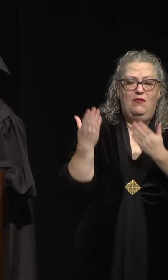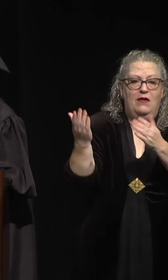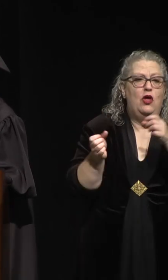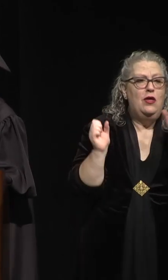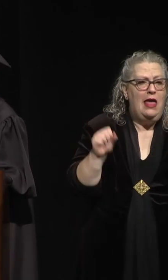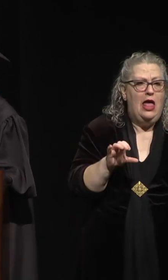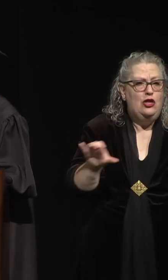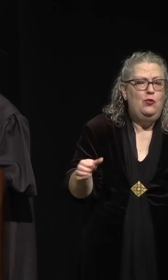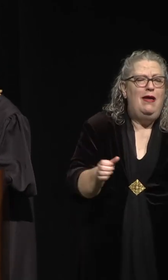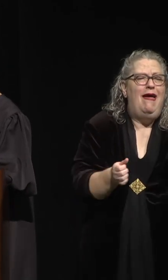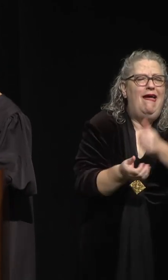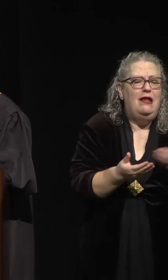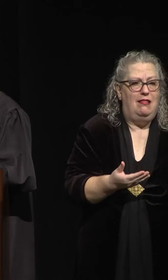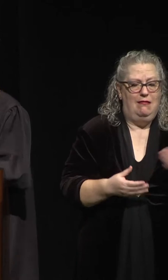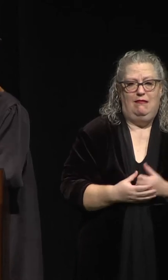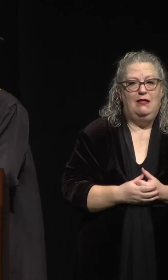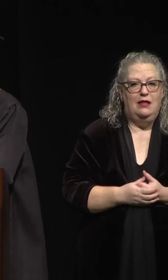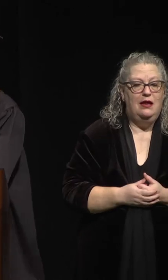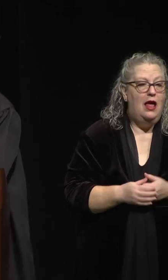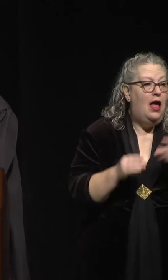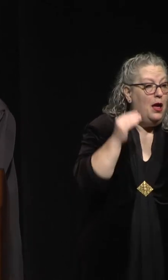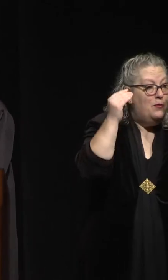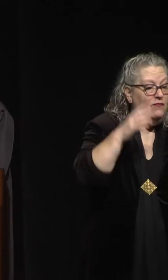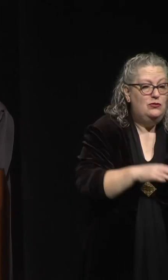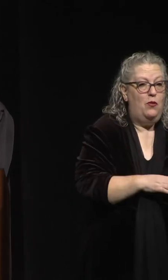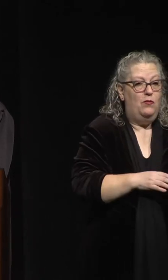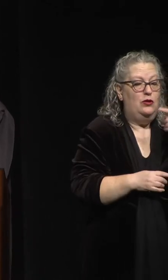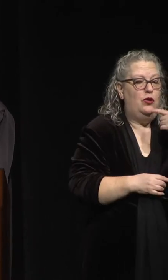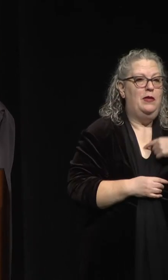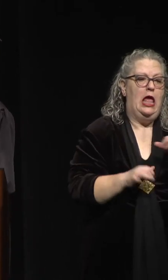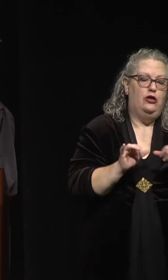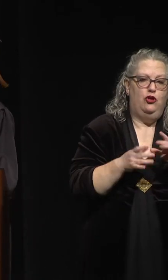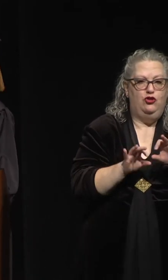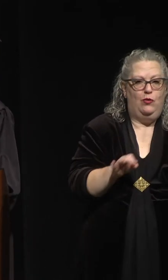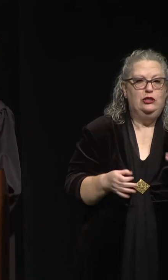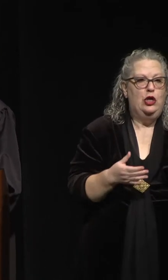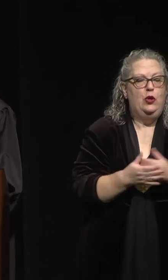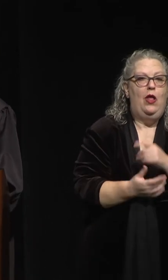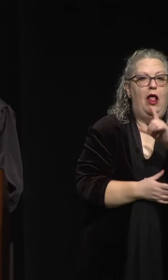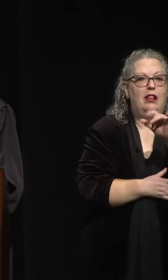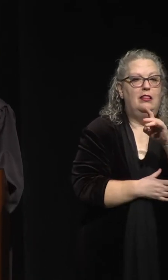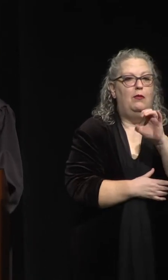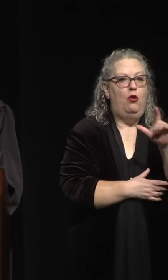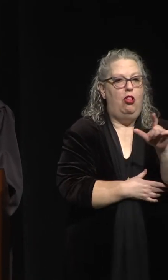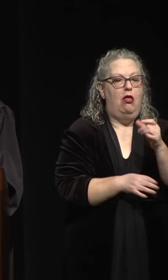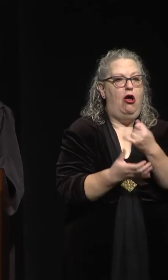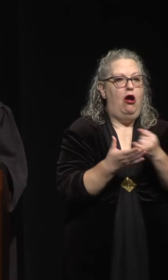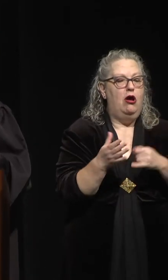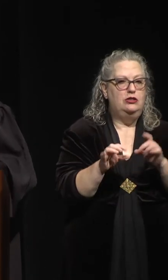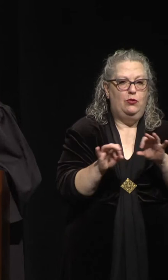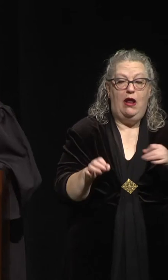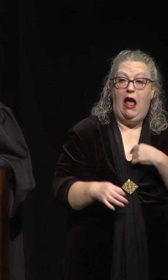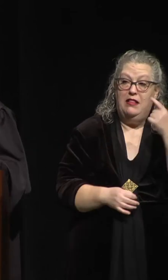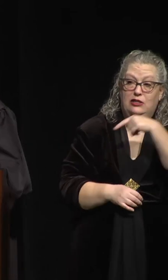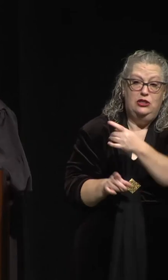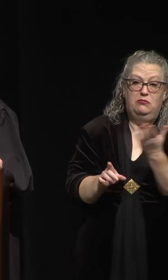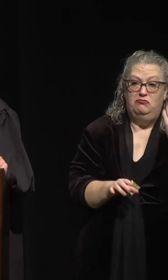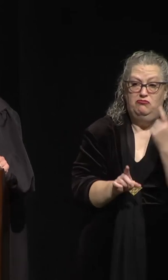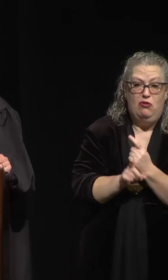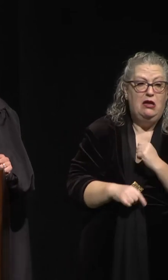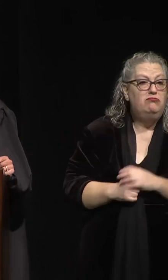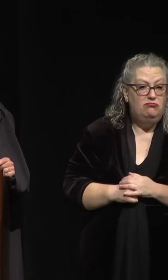do anything. A professor once told me that an engineering degree is a new liberal arts degree, and I think she was